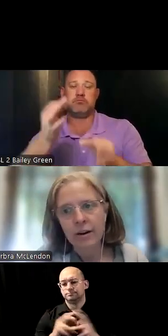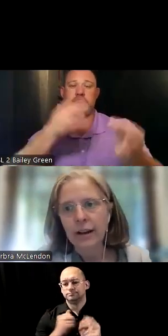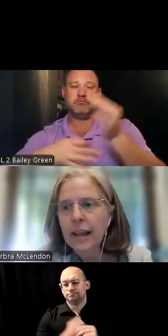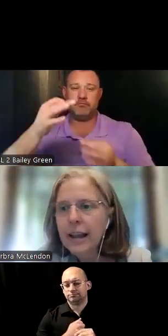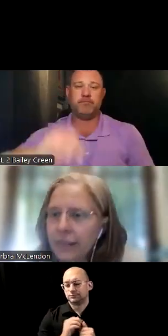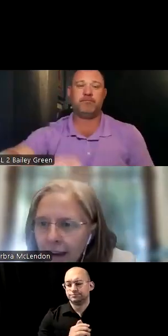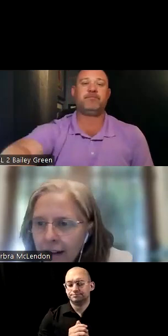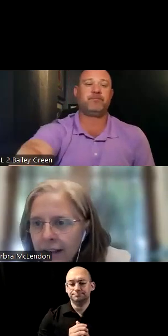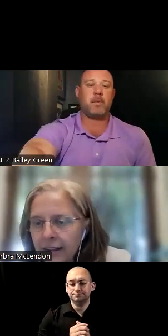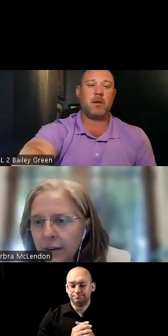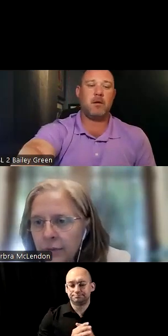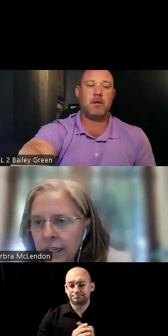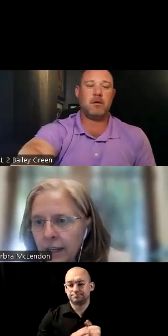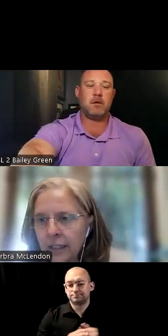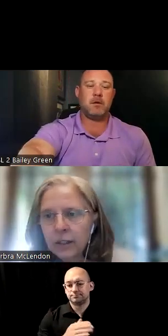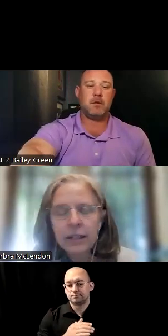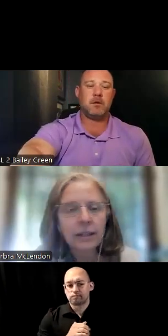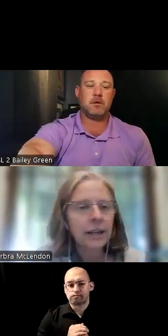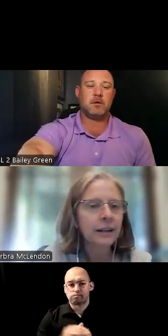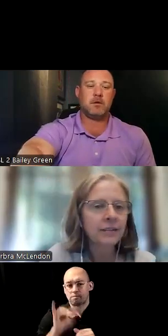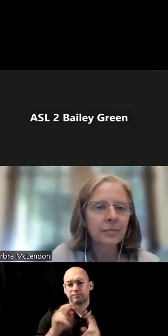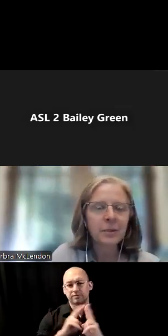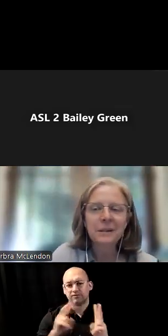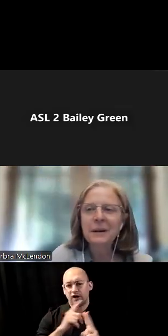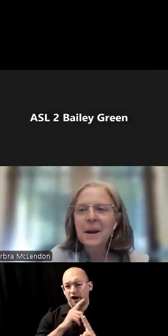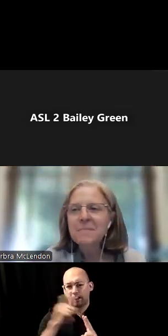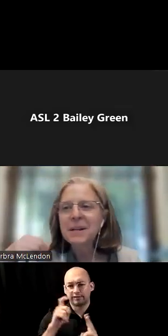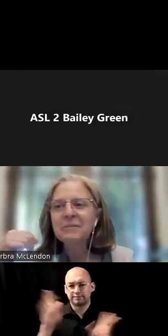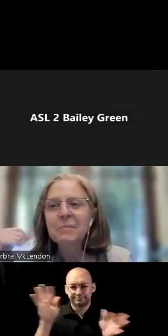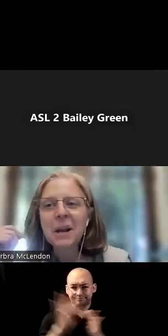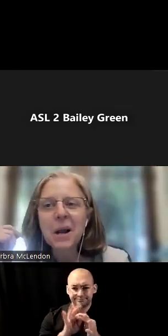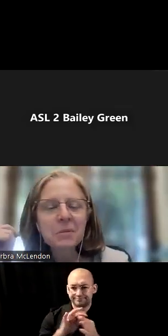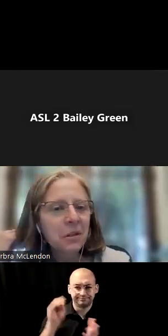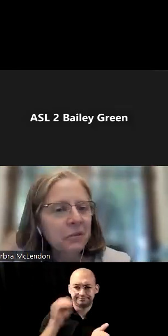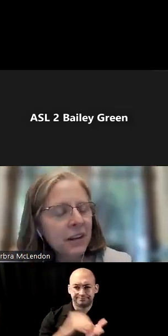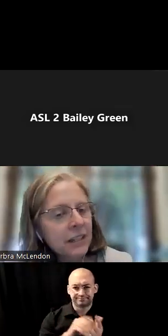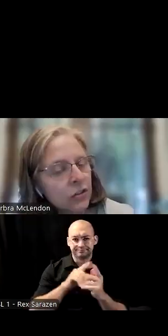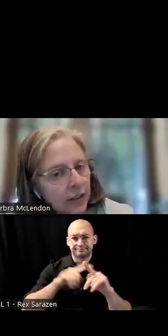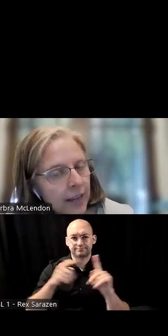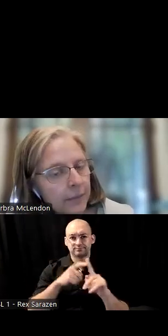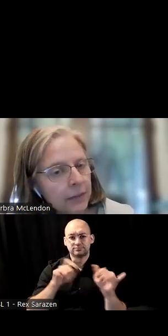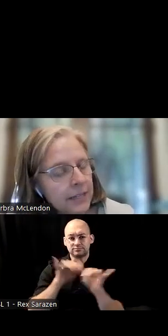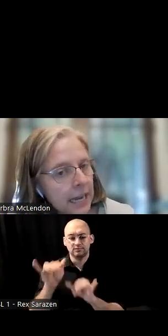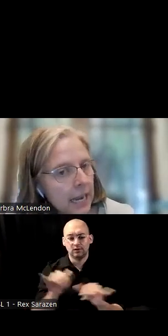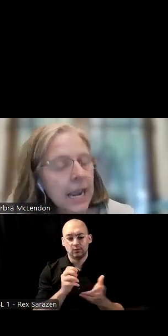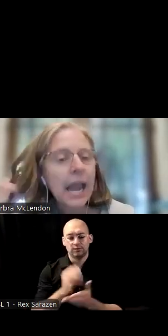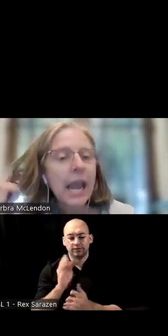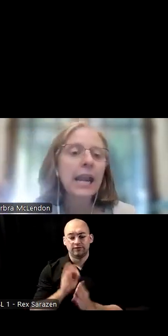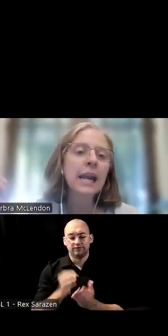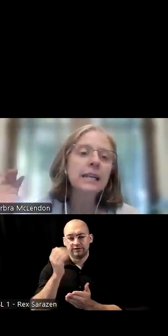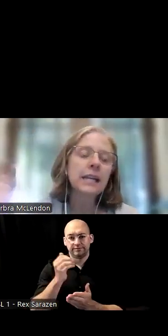they are. And that is a really ugly looking link that I just put in there, but it's from the Commonwealth Fund and it just came out